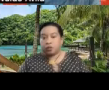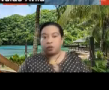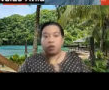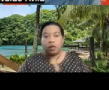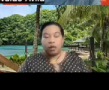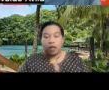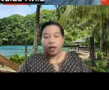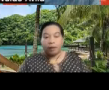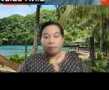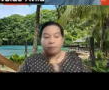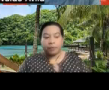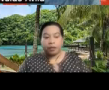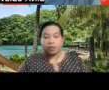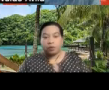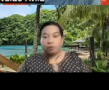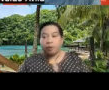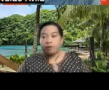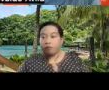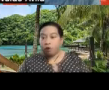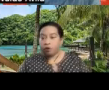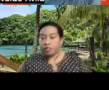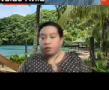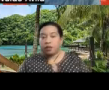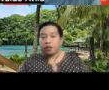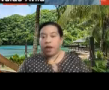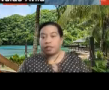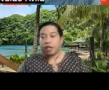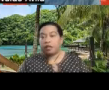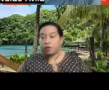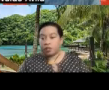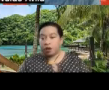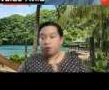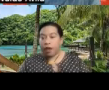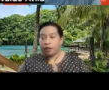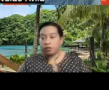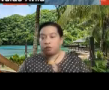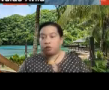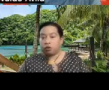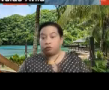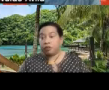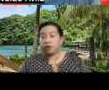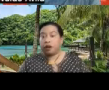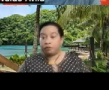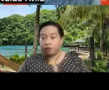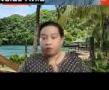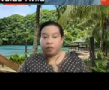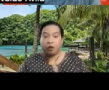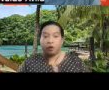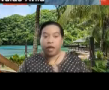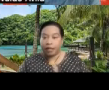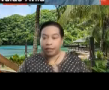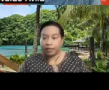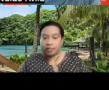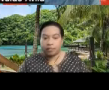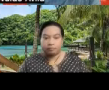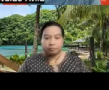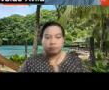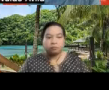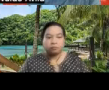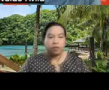chose to be voters in the U.S., they lose their right to vote for their governor in their own